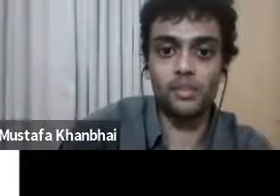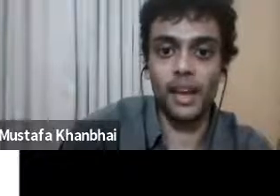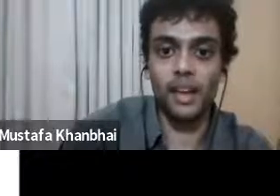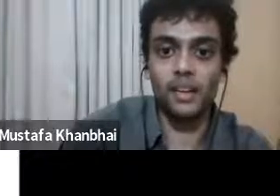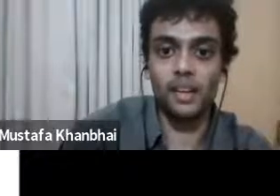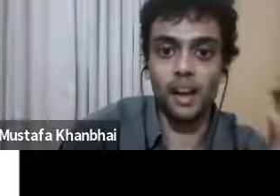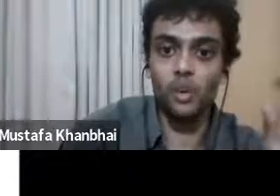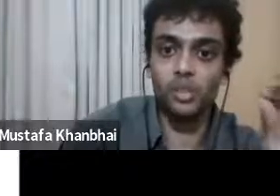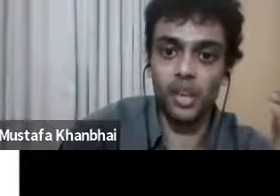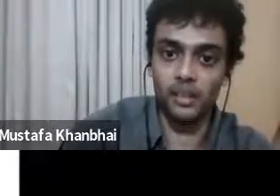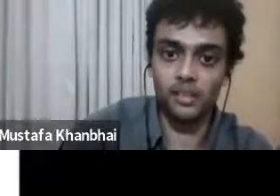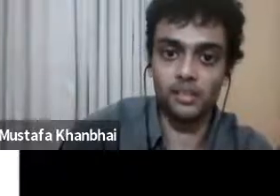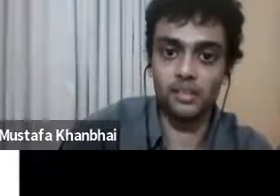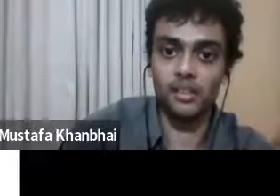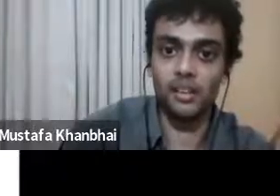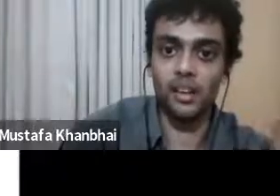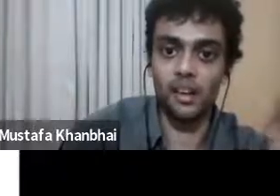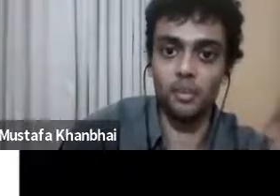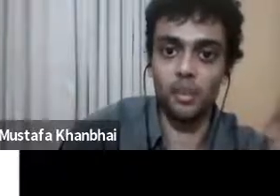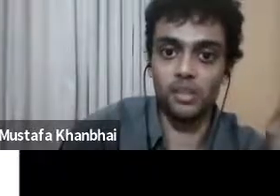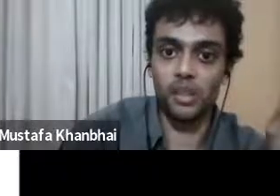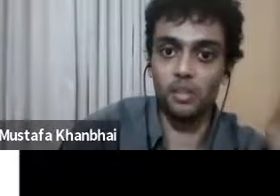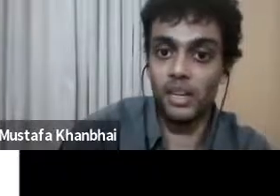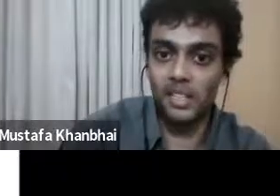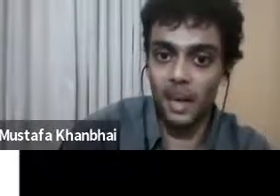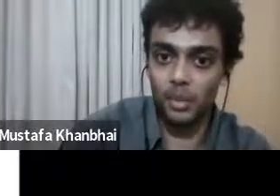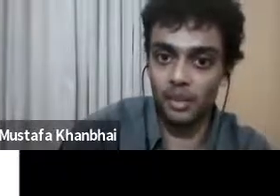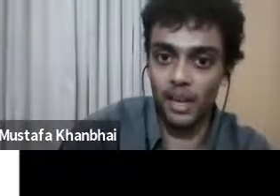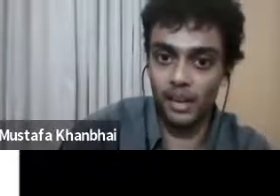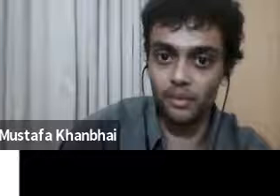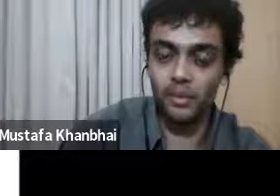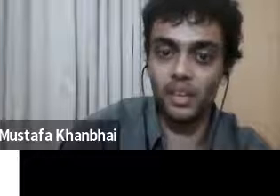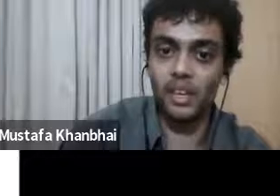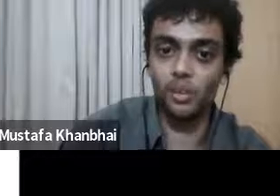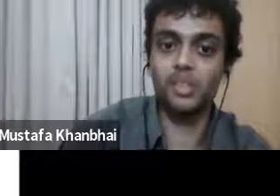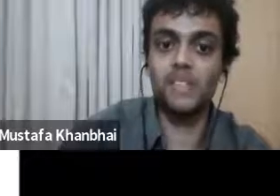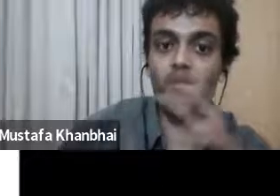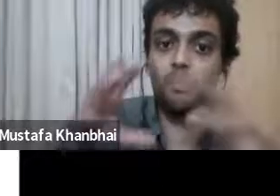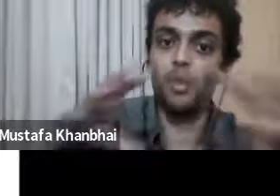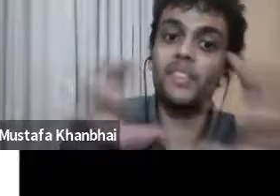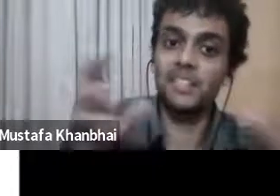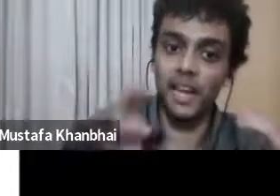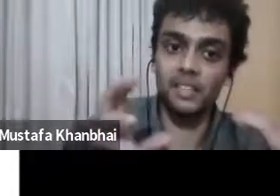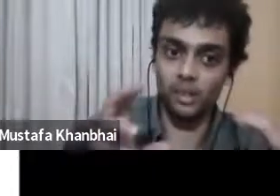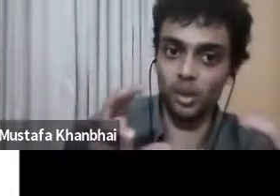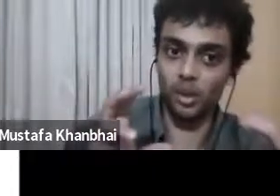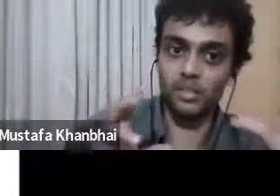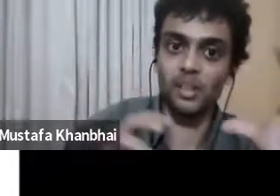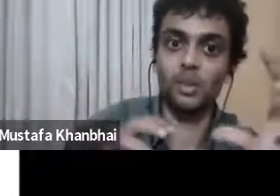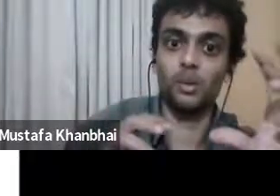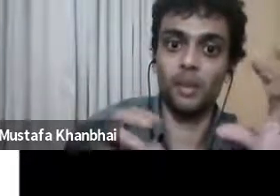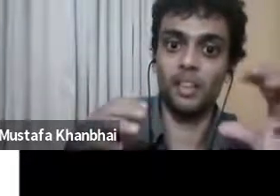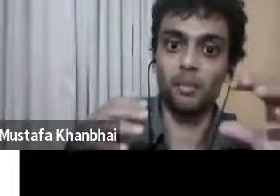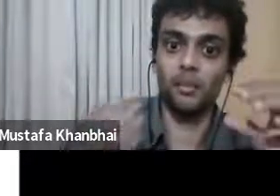of like crown shyness between each other, but it doesn't happen in real life. But she's kind of made that stylistic